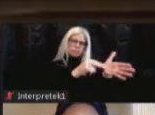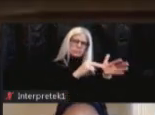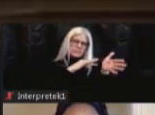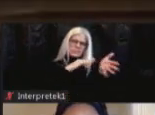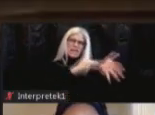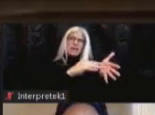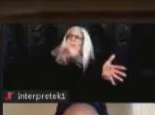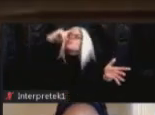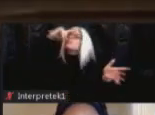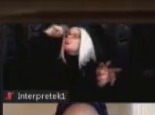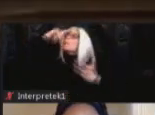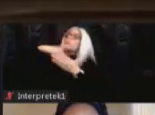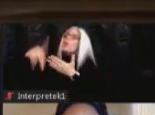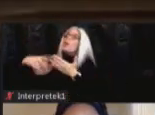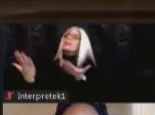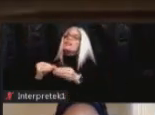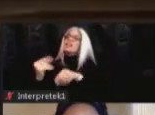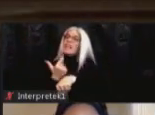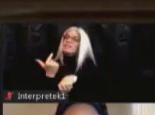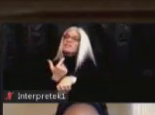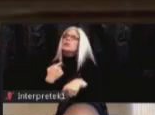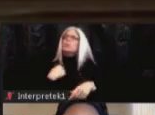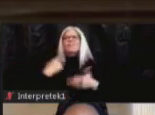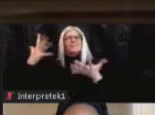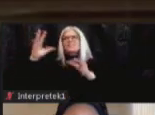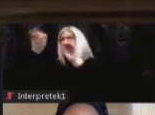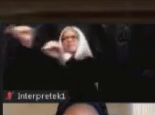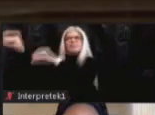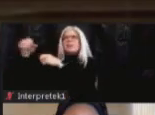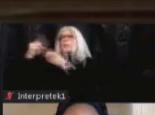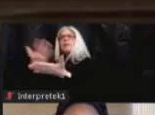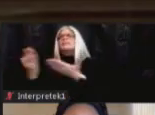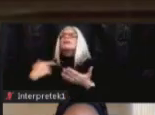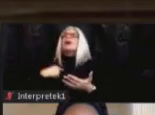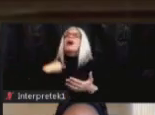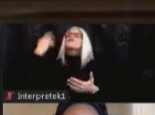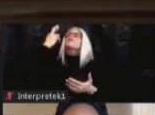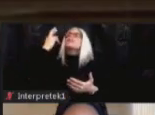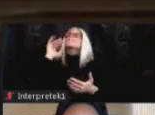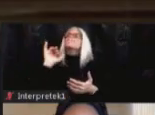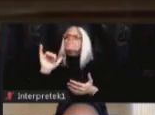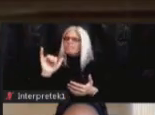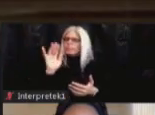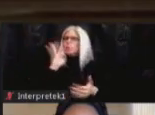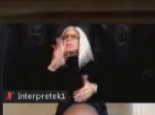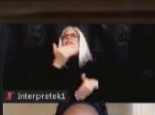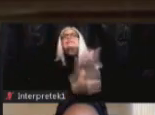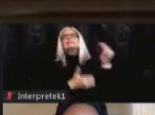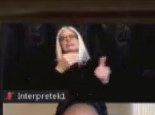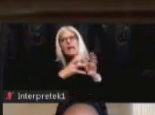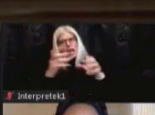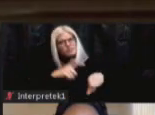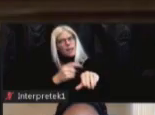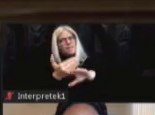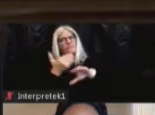have a lot of things in place, one of the things we realized is it's going to take some time before we have a system in the summer. But